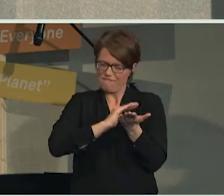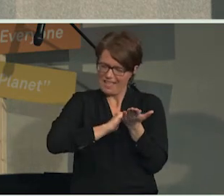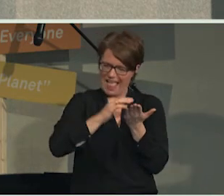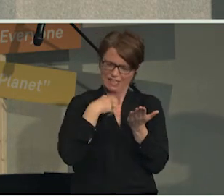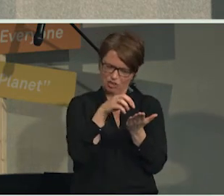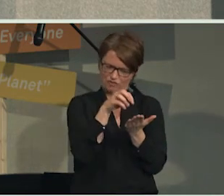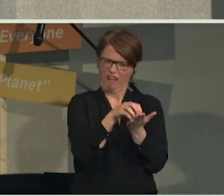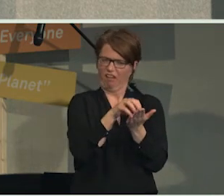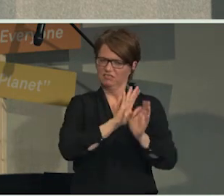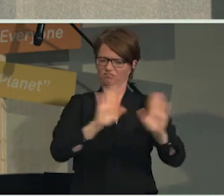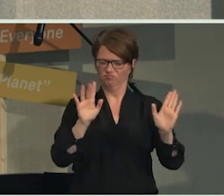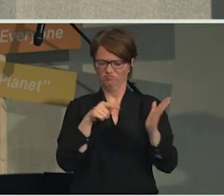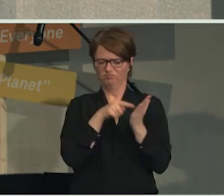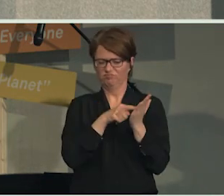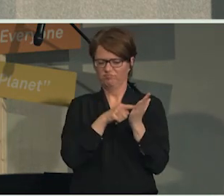somehow.